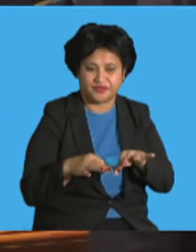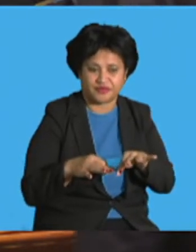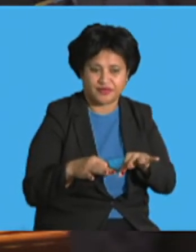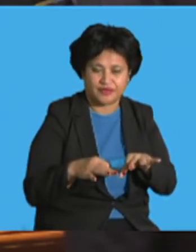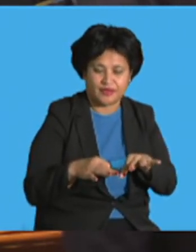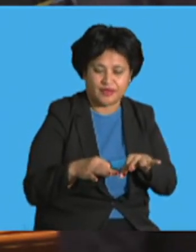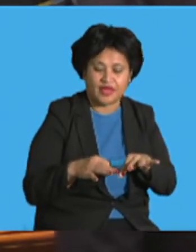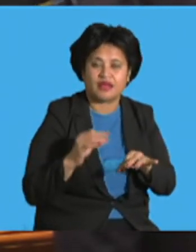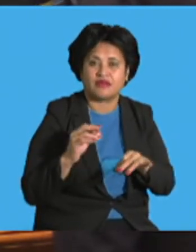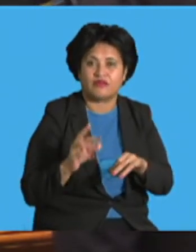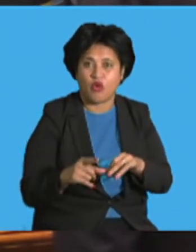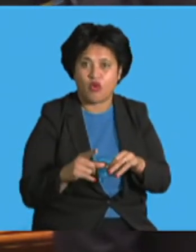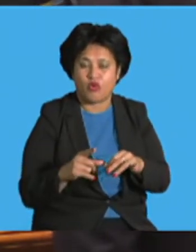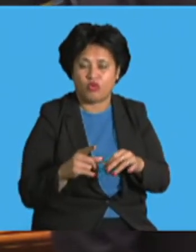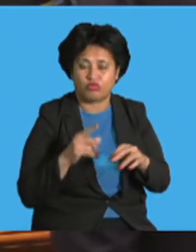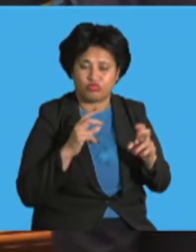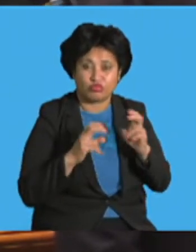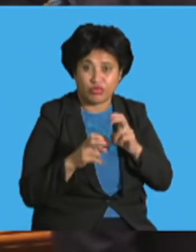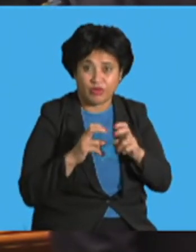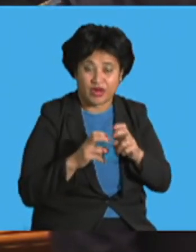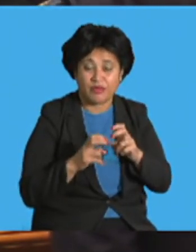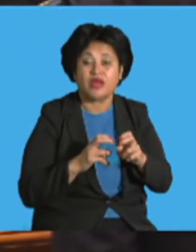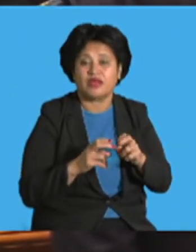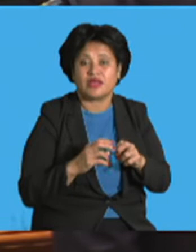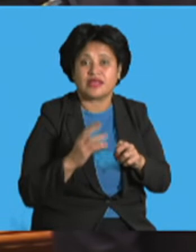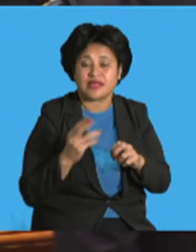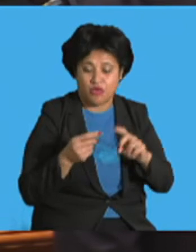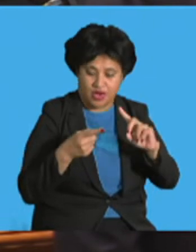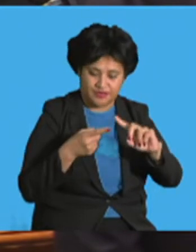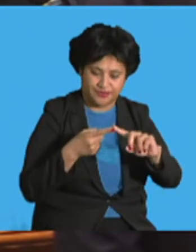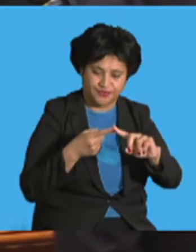such cases in the Suva and Nasinu areas are: one is the